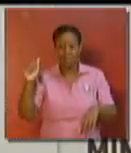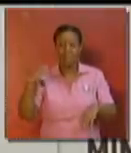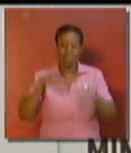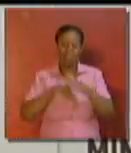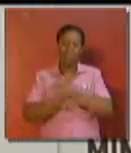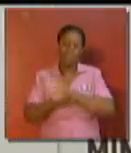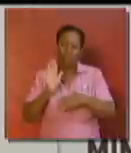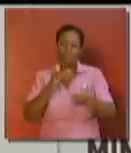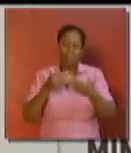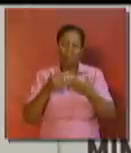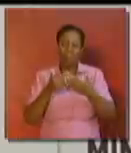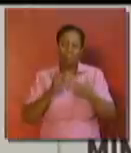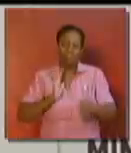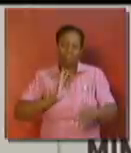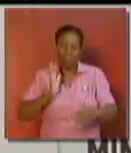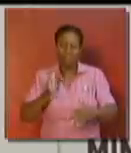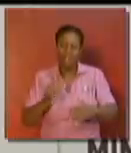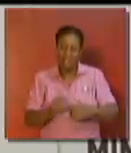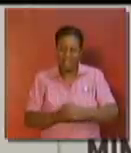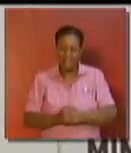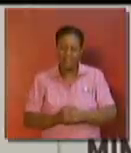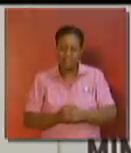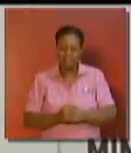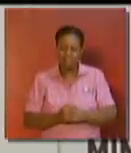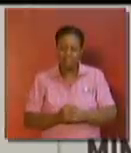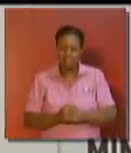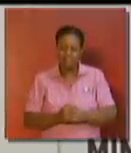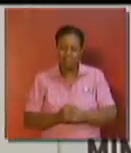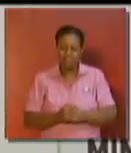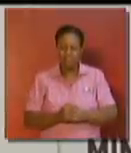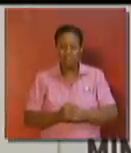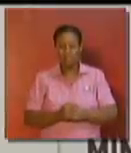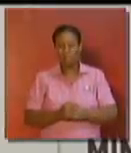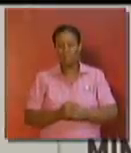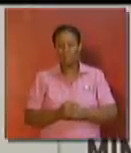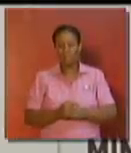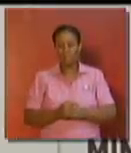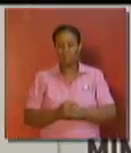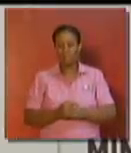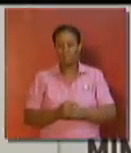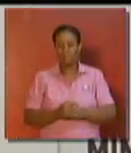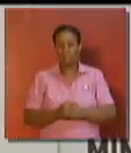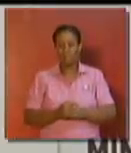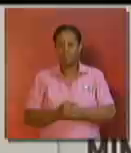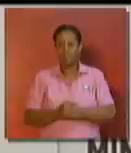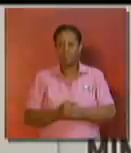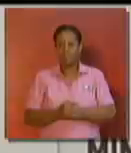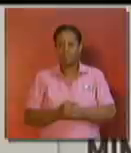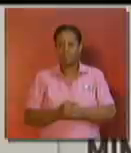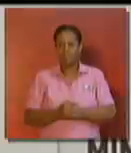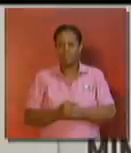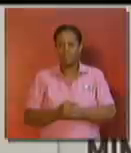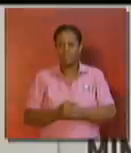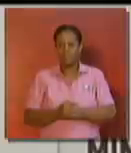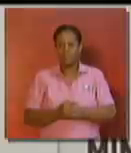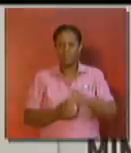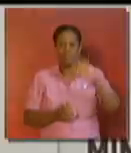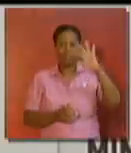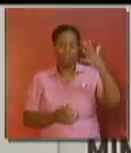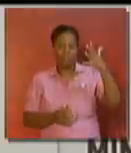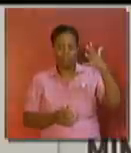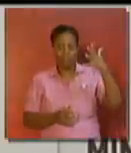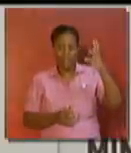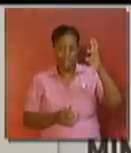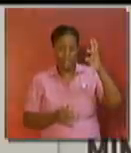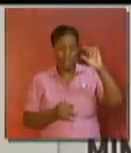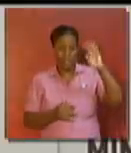can assure you our system will accommodate you. Do I have to deliver by cesarean section?